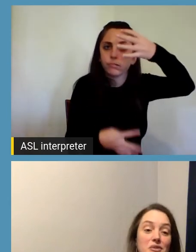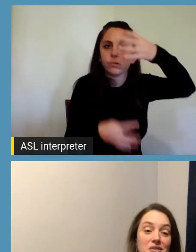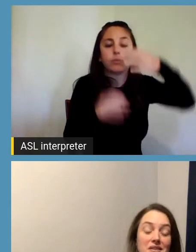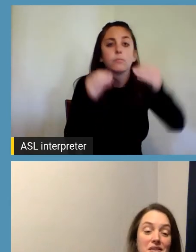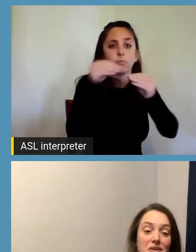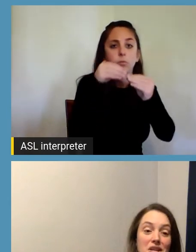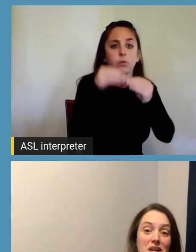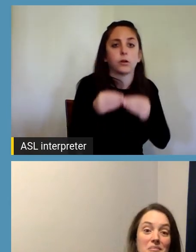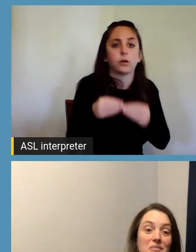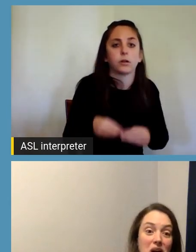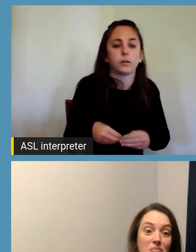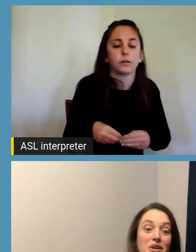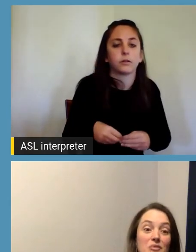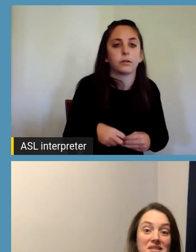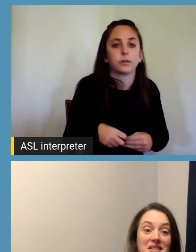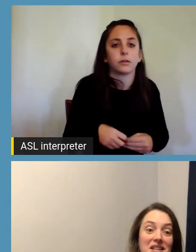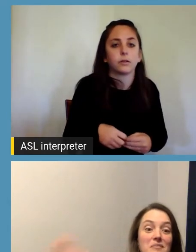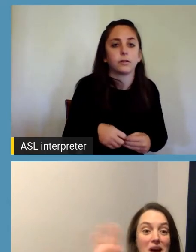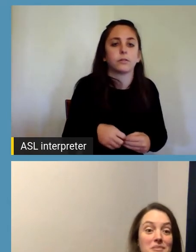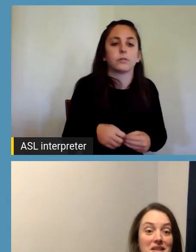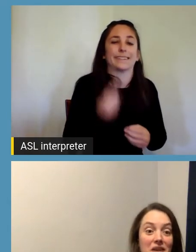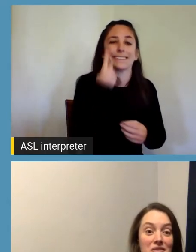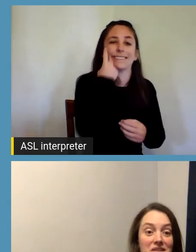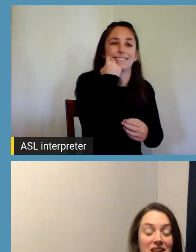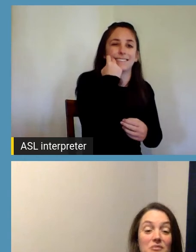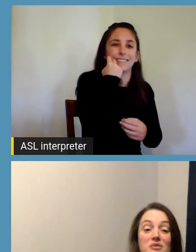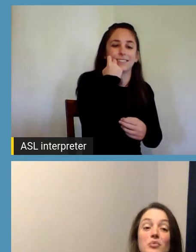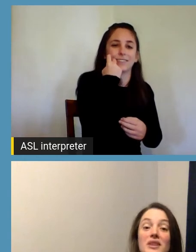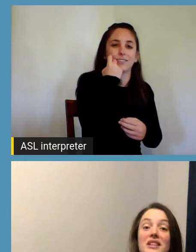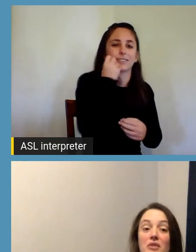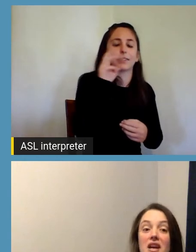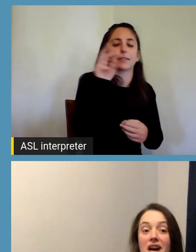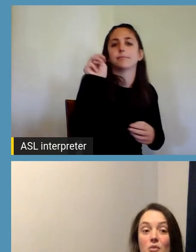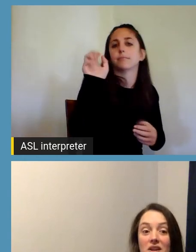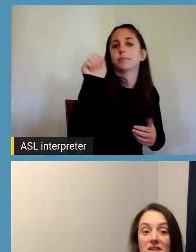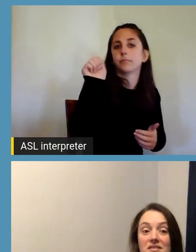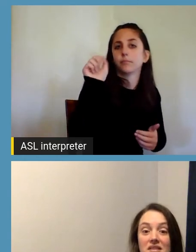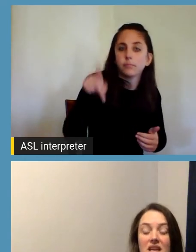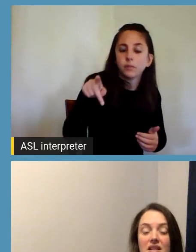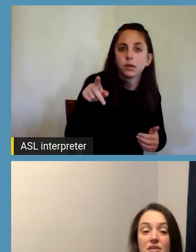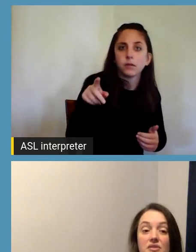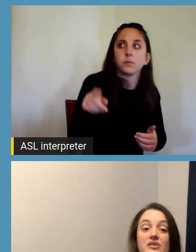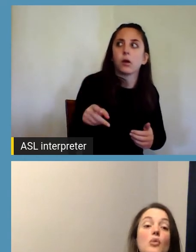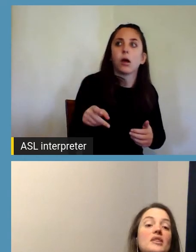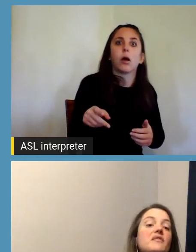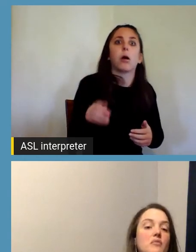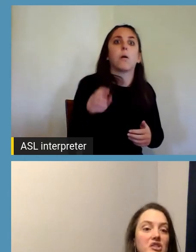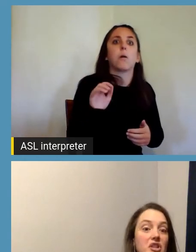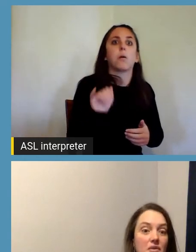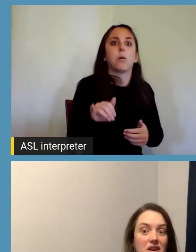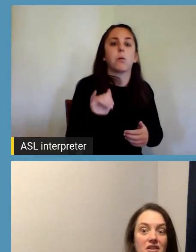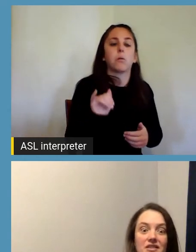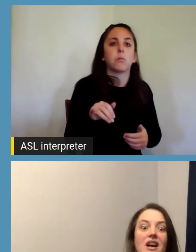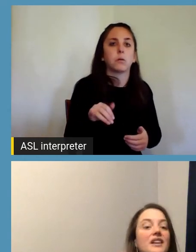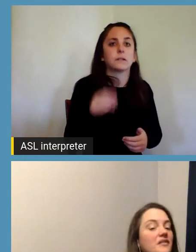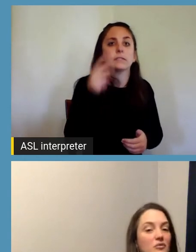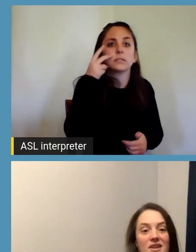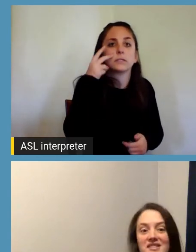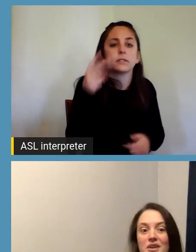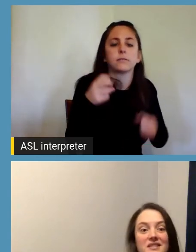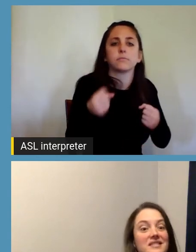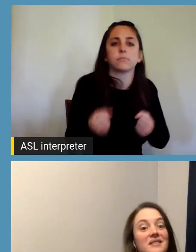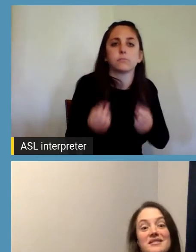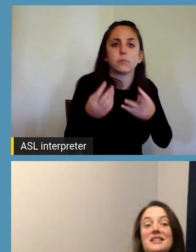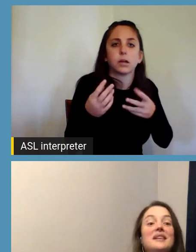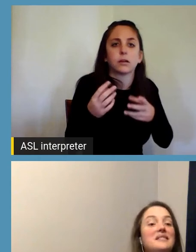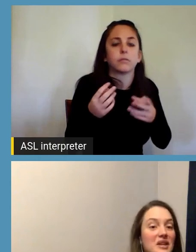as an exercise on our team pretty recently and mapped it out. And it was really, really eye-opening to see that there's so much information out there and a lot of different